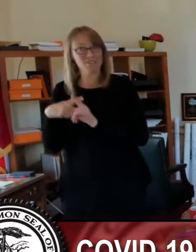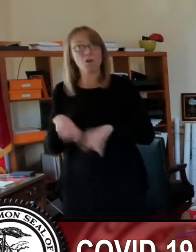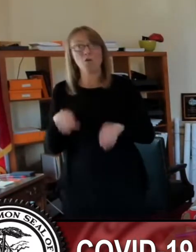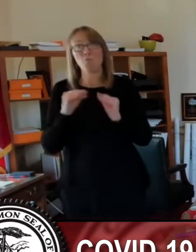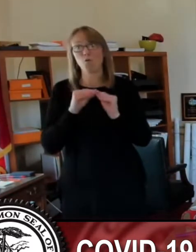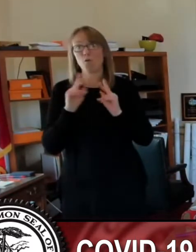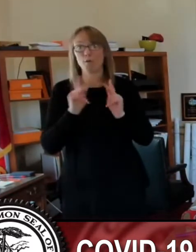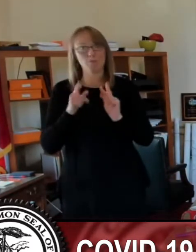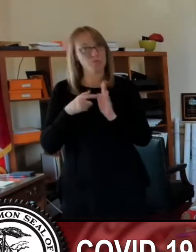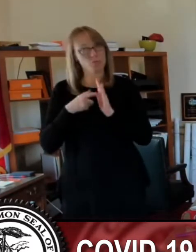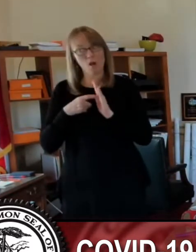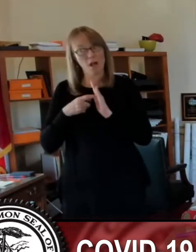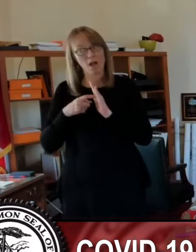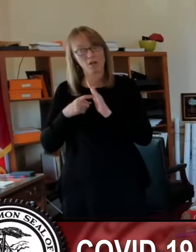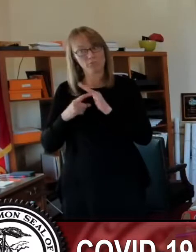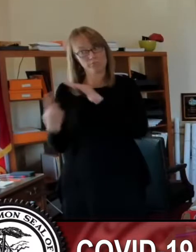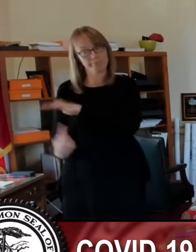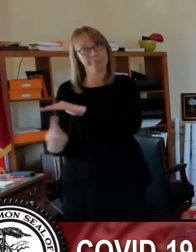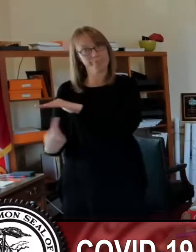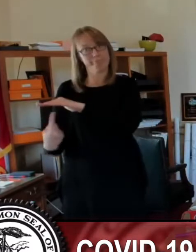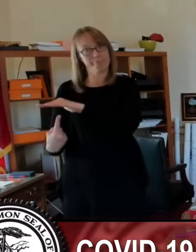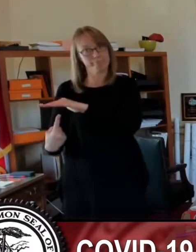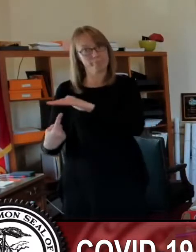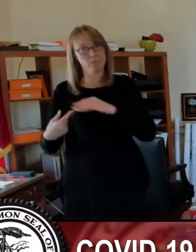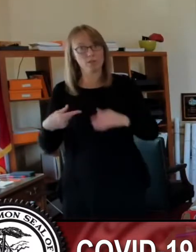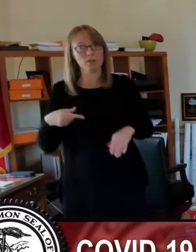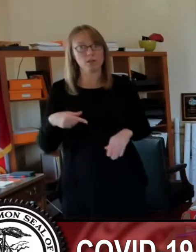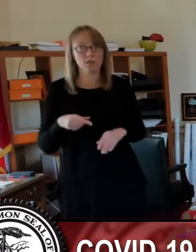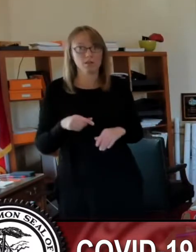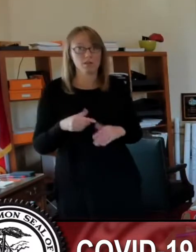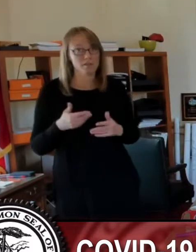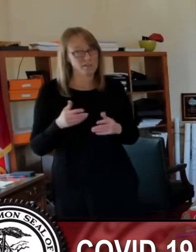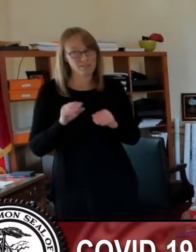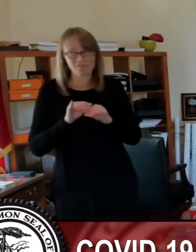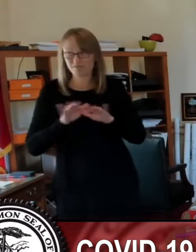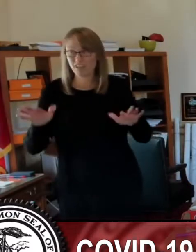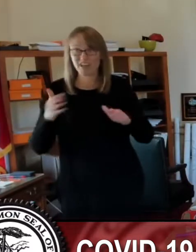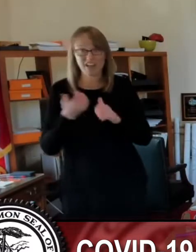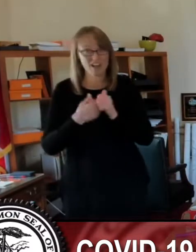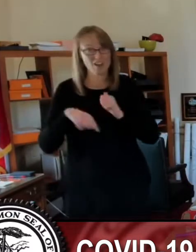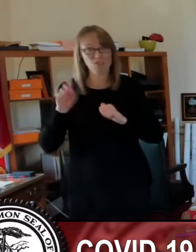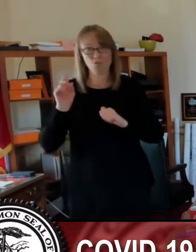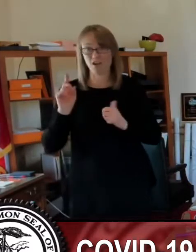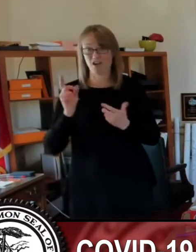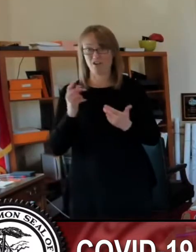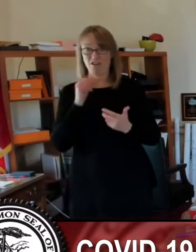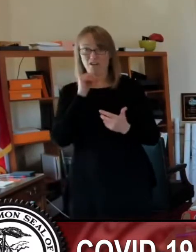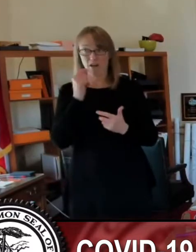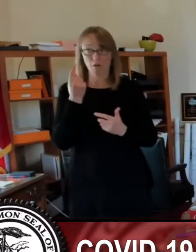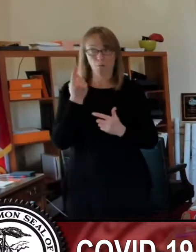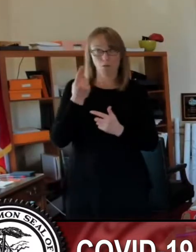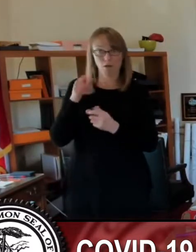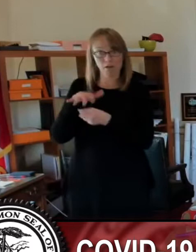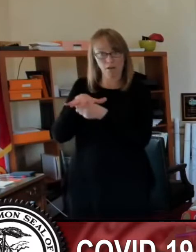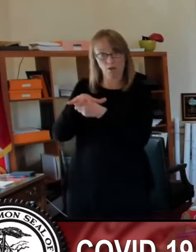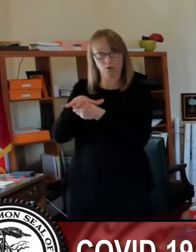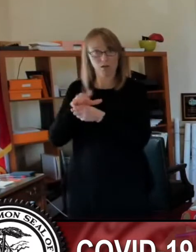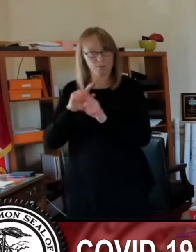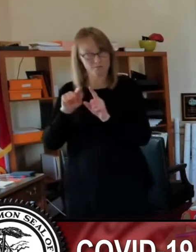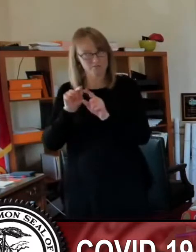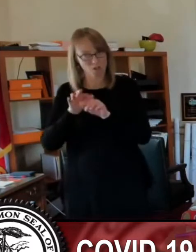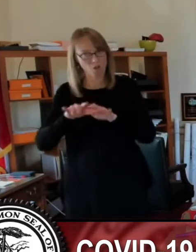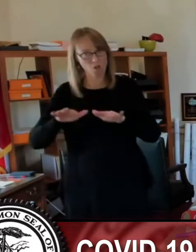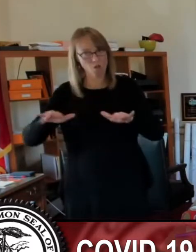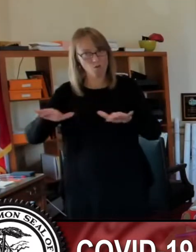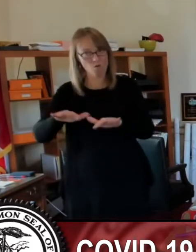not a nook or a cranny of this city that it is not affecting. And it's not